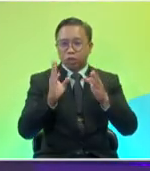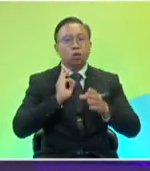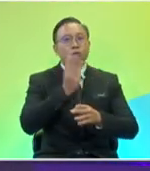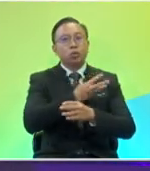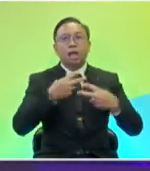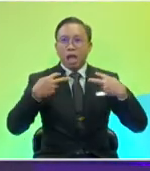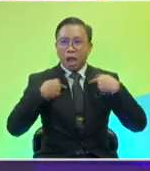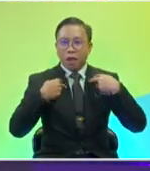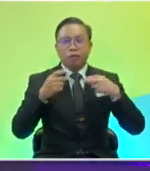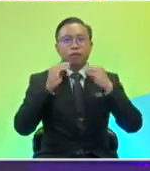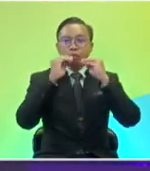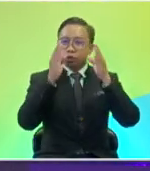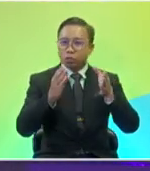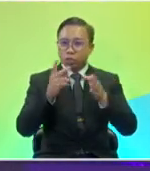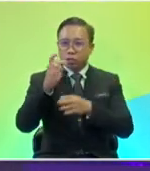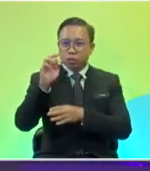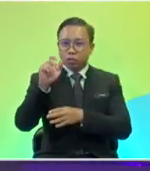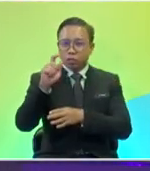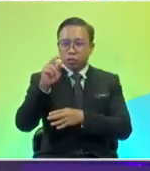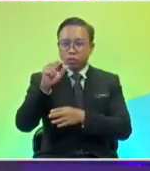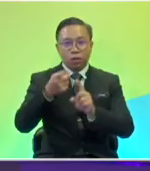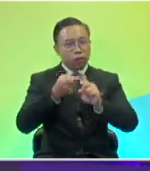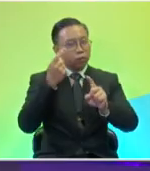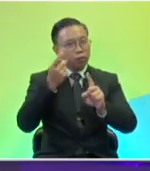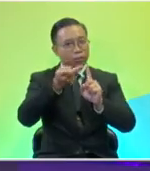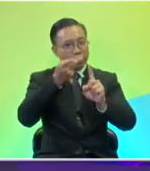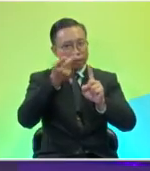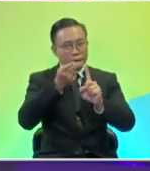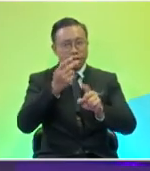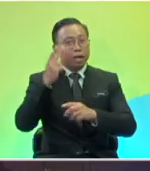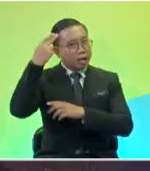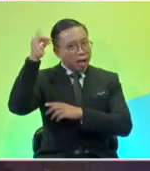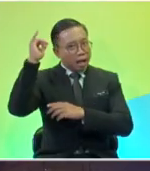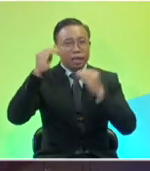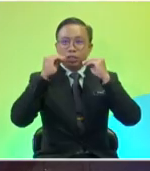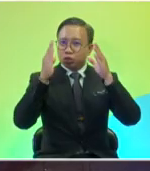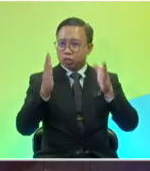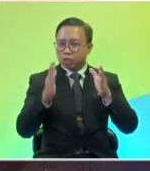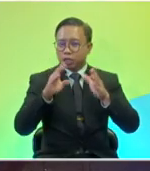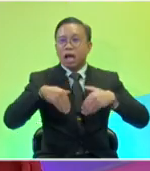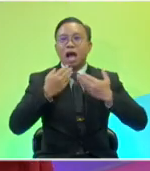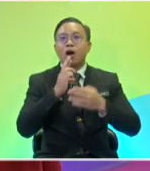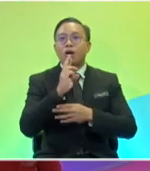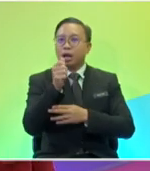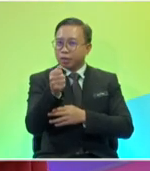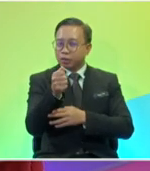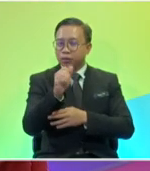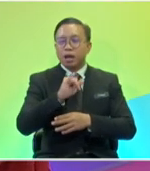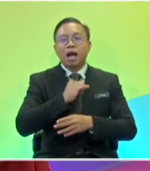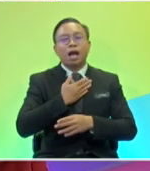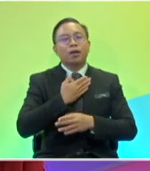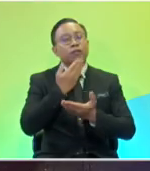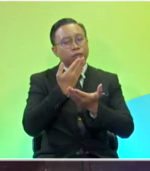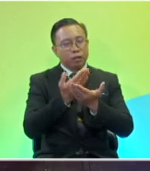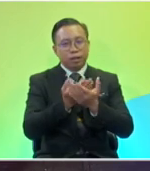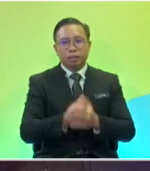teacher Kenanga Abdul Rahim all the way from Penang, everybody. Hi, teacher. Hi. How are you? I'm fine, thank you. So when